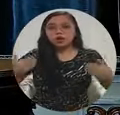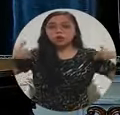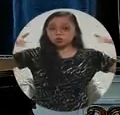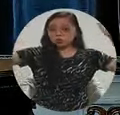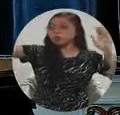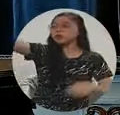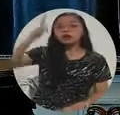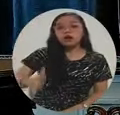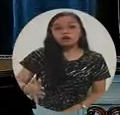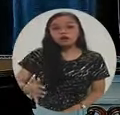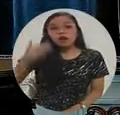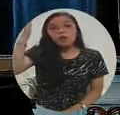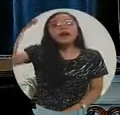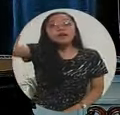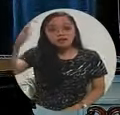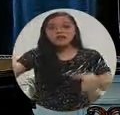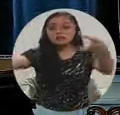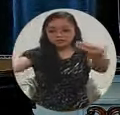Don't focus on yourself.